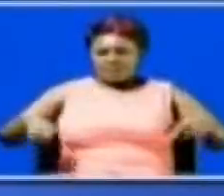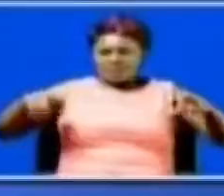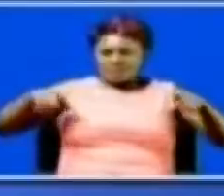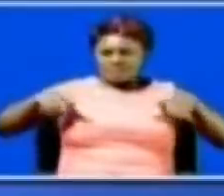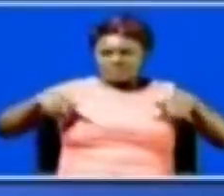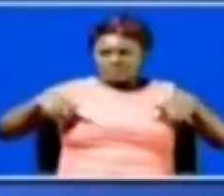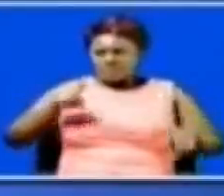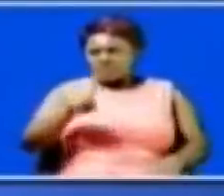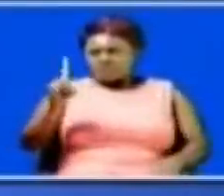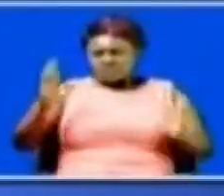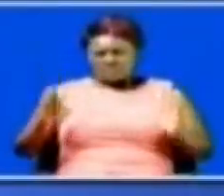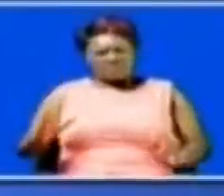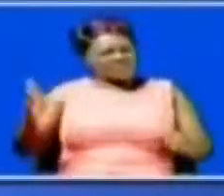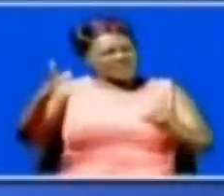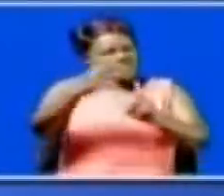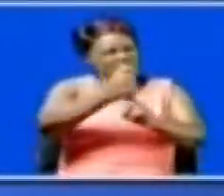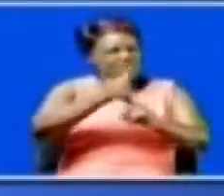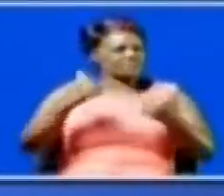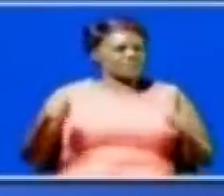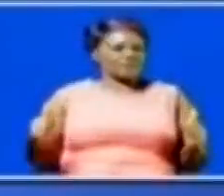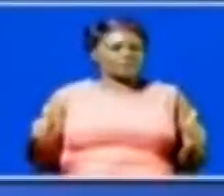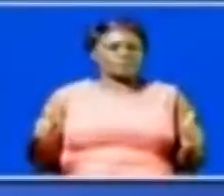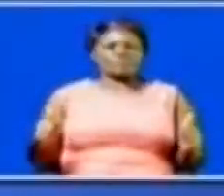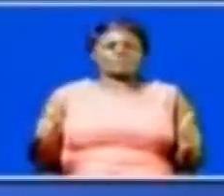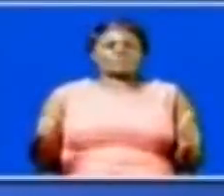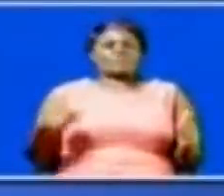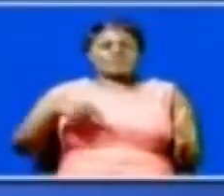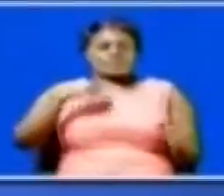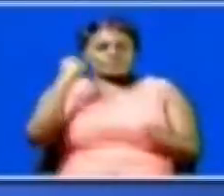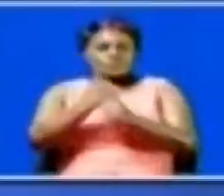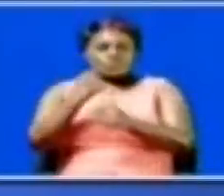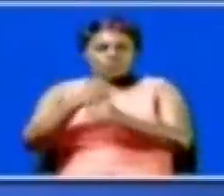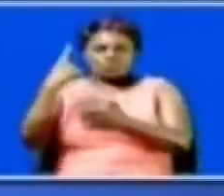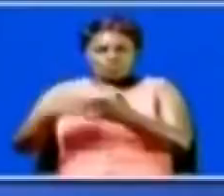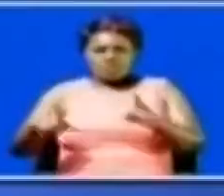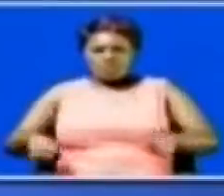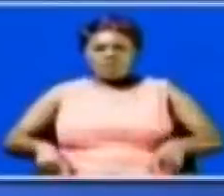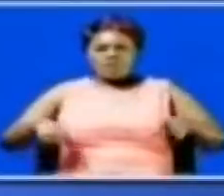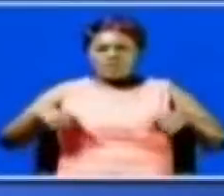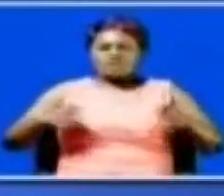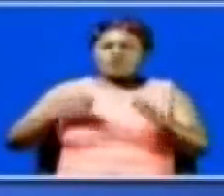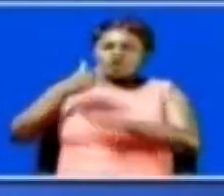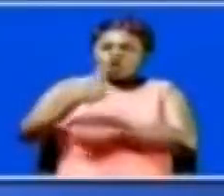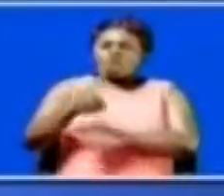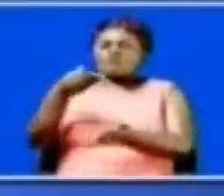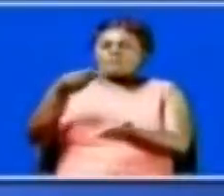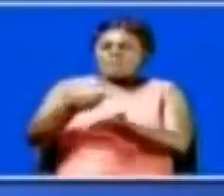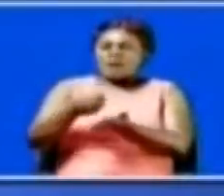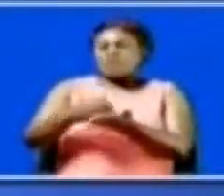for everybody. We are not there. So what we have been doing is living beyond our means,